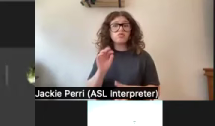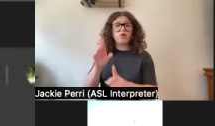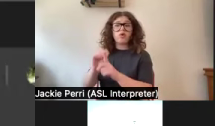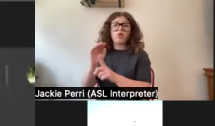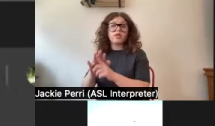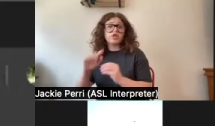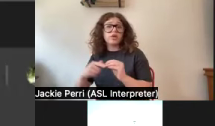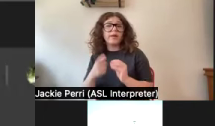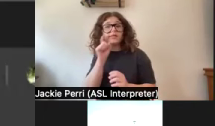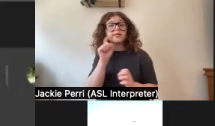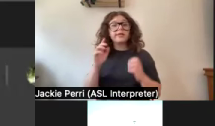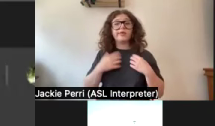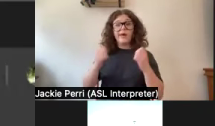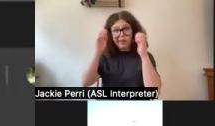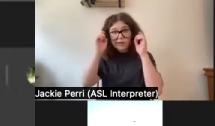education?